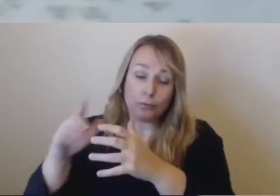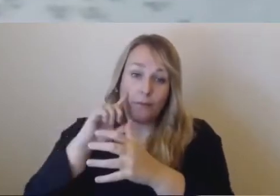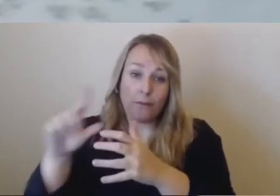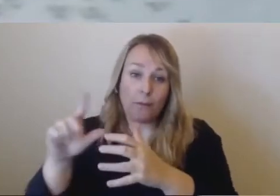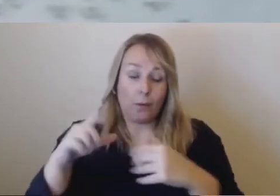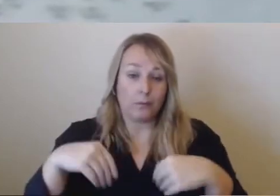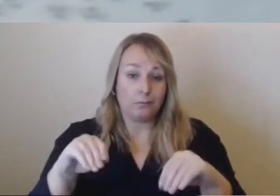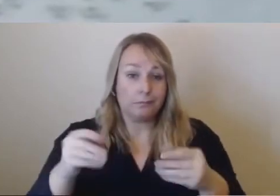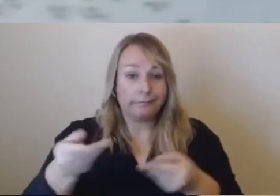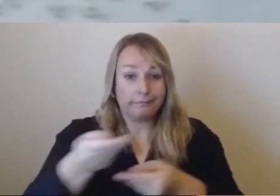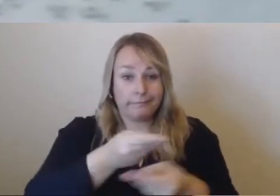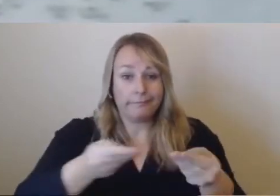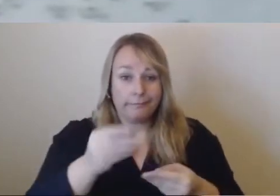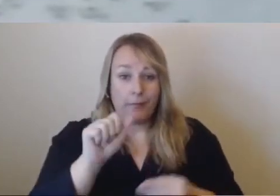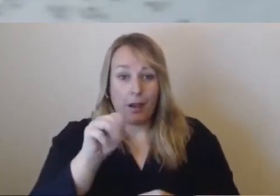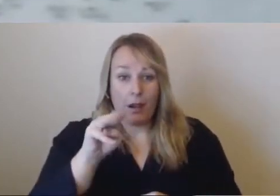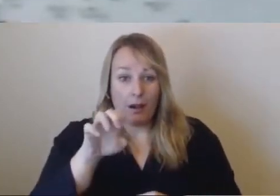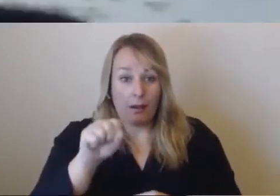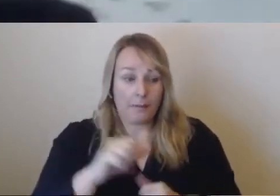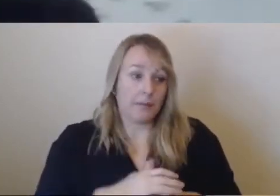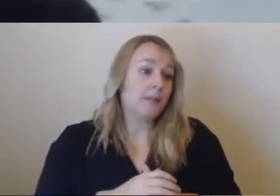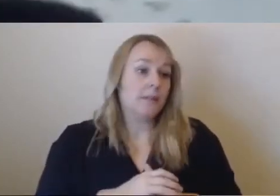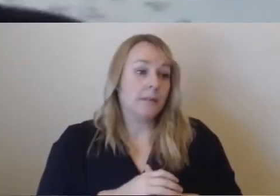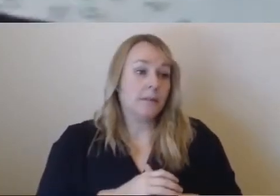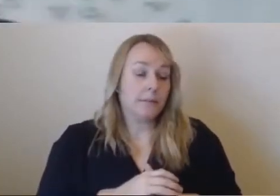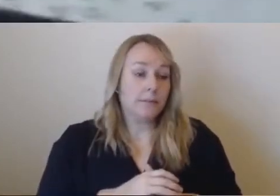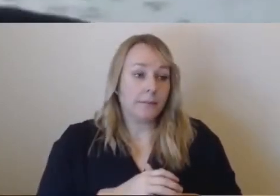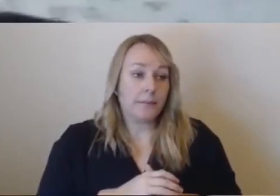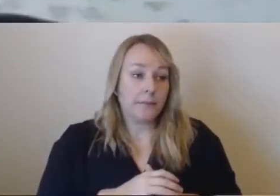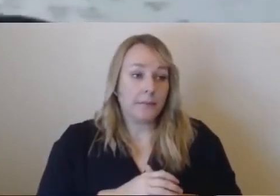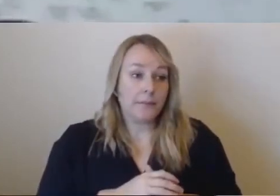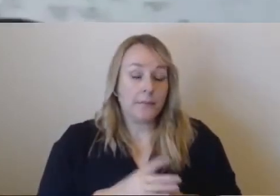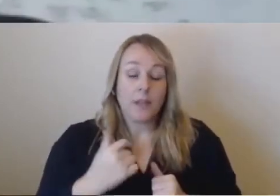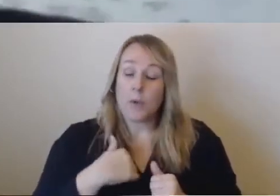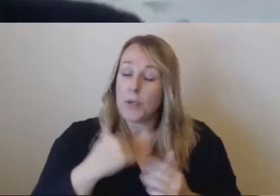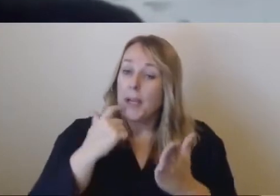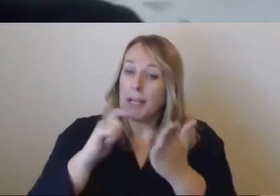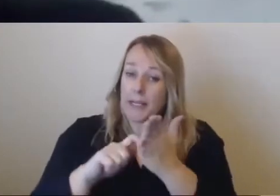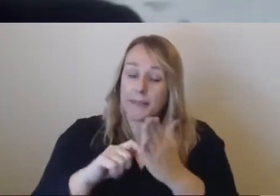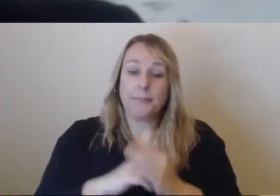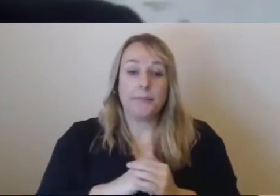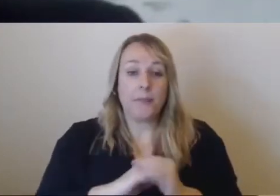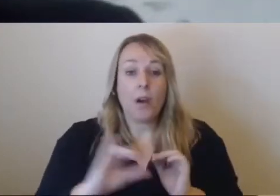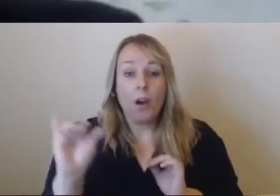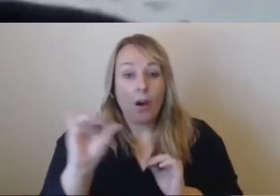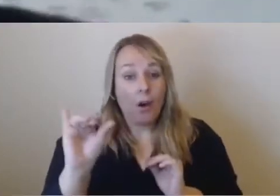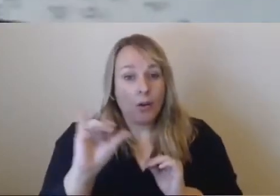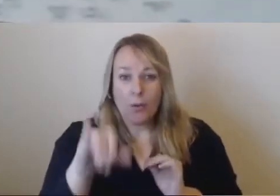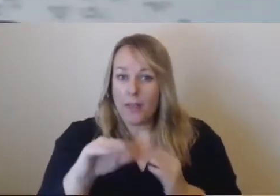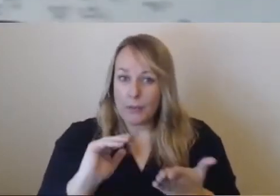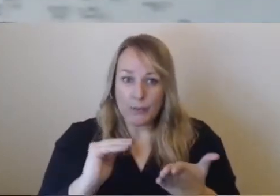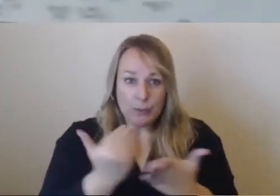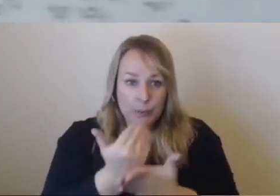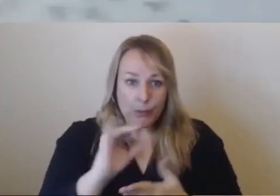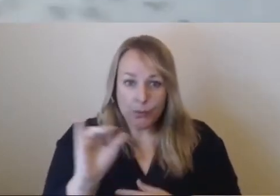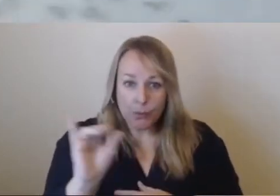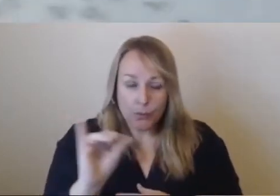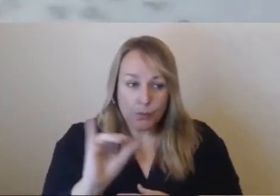perhaps are hardly taking notice of this. And it's also a relatively new development, the fact that it is